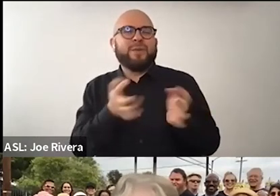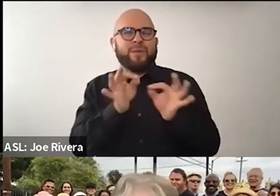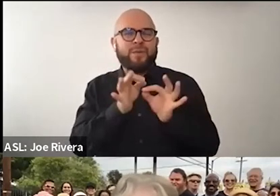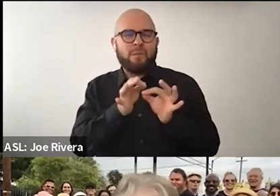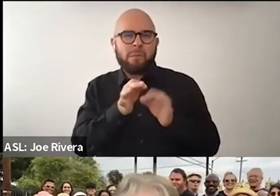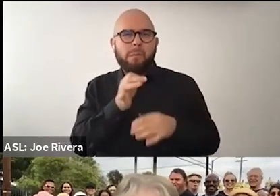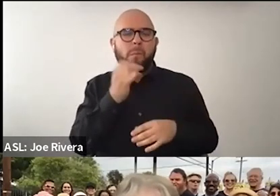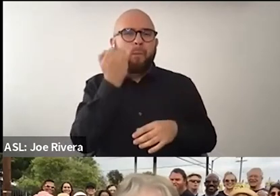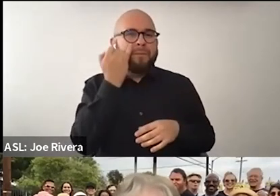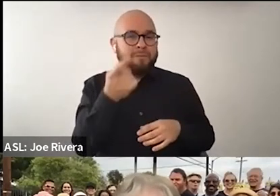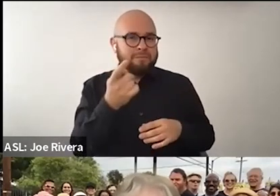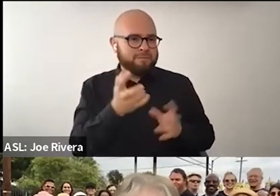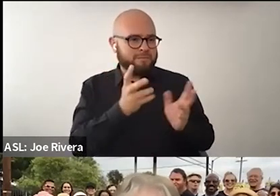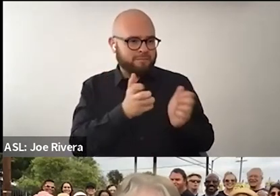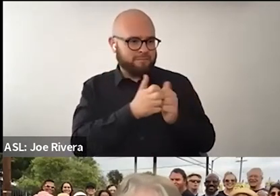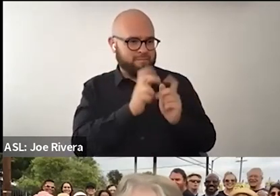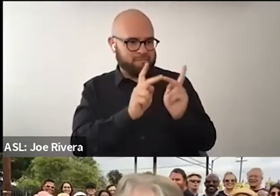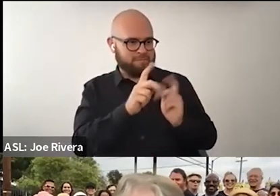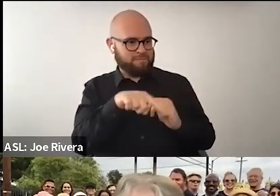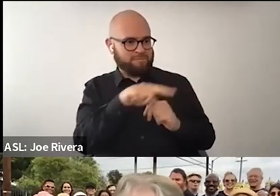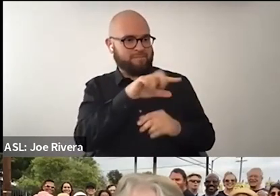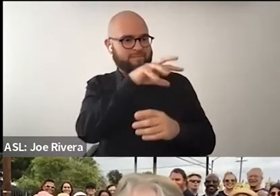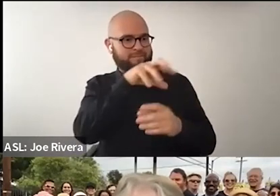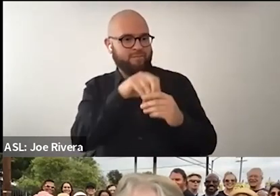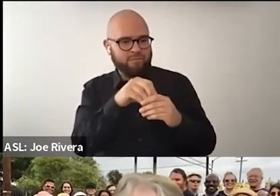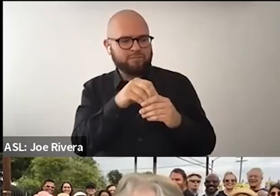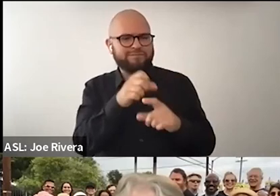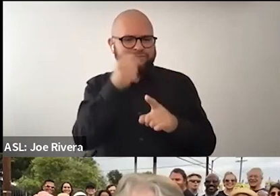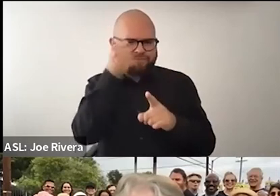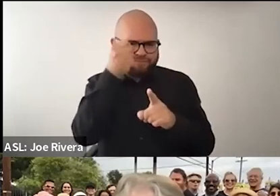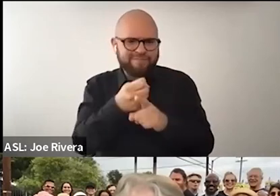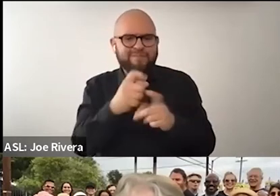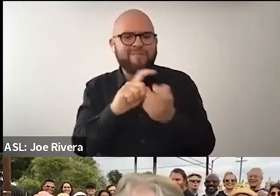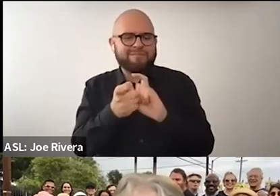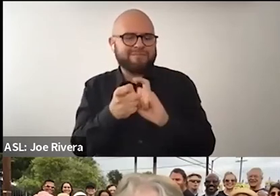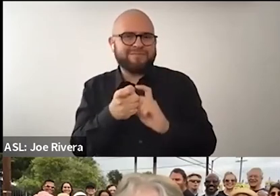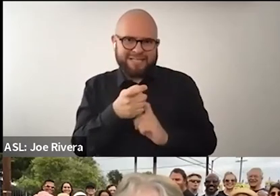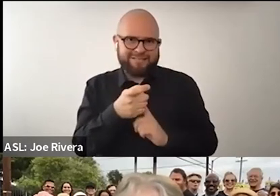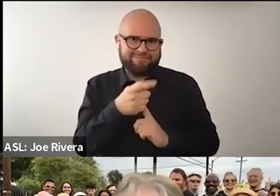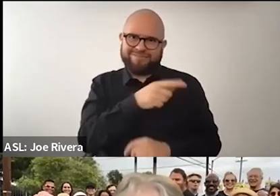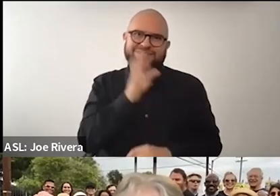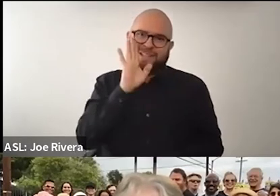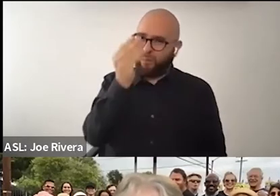easy. It wasn't easy for them to make this decision of joining a union.